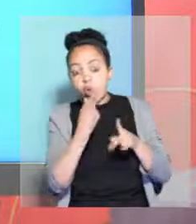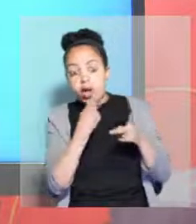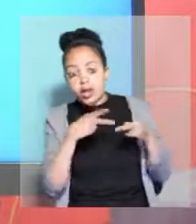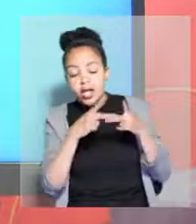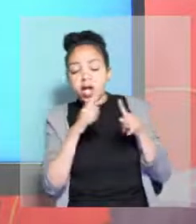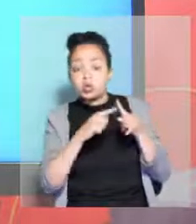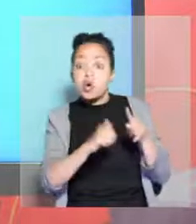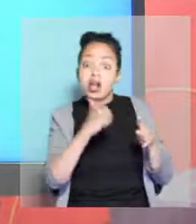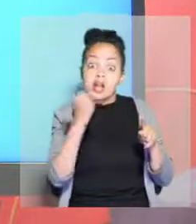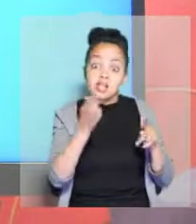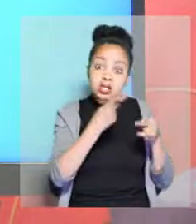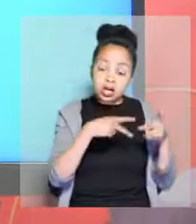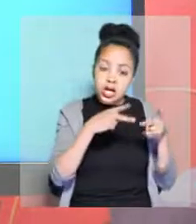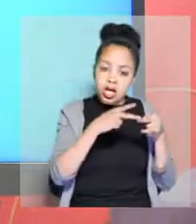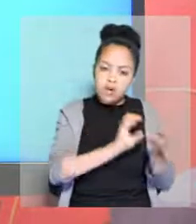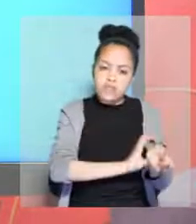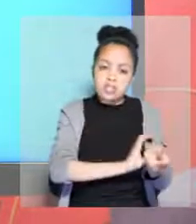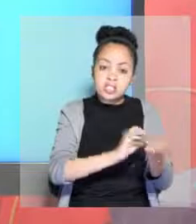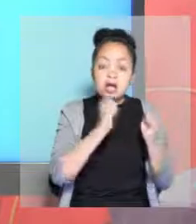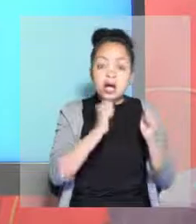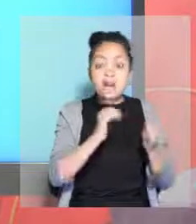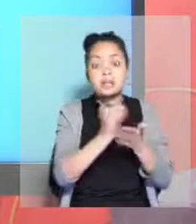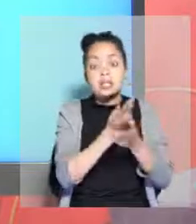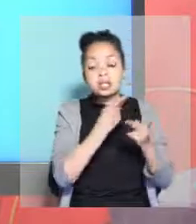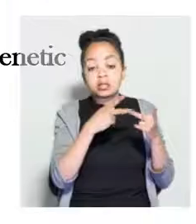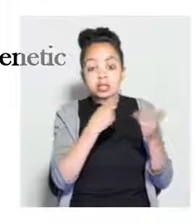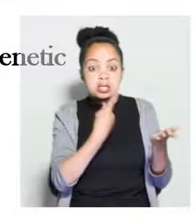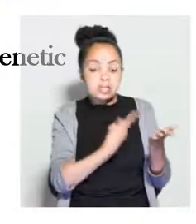to another of the cell, can be takes place here.